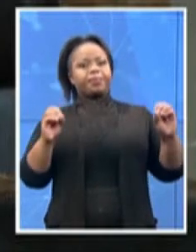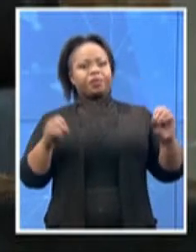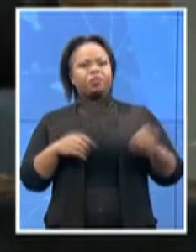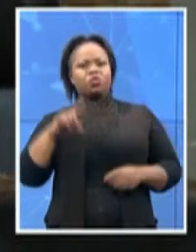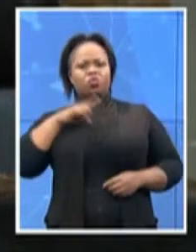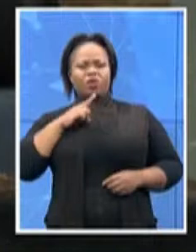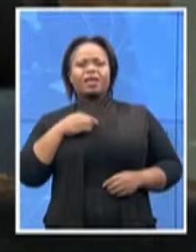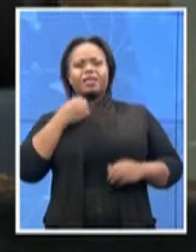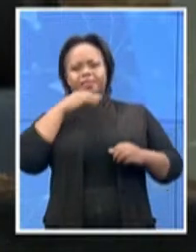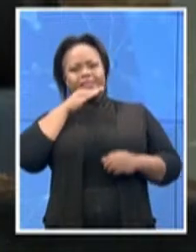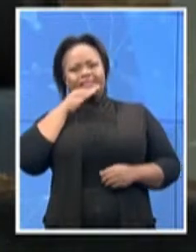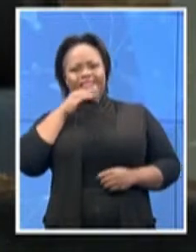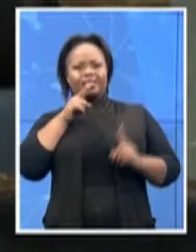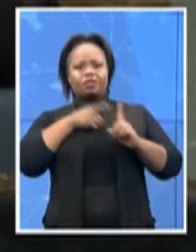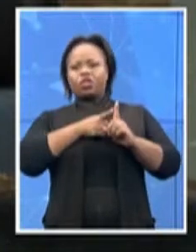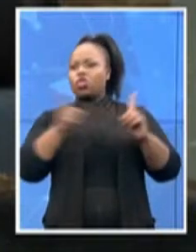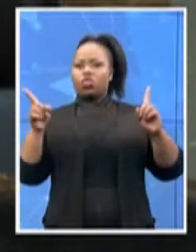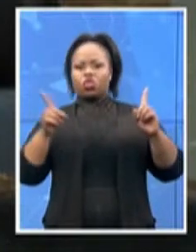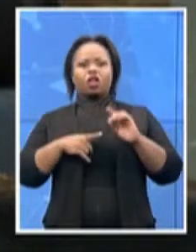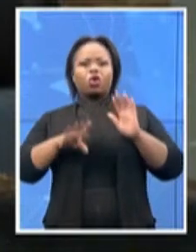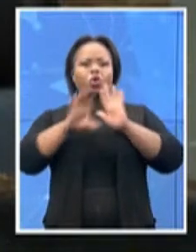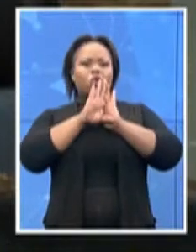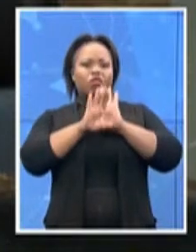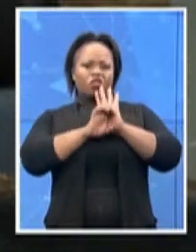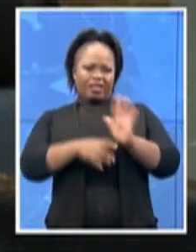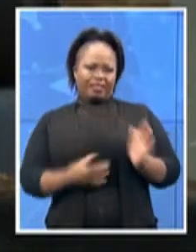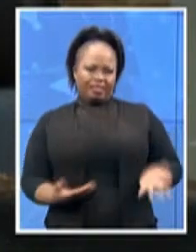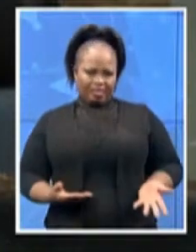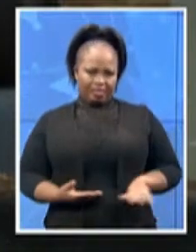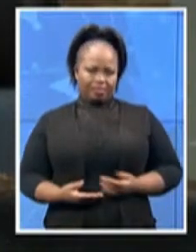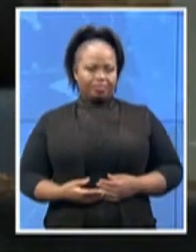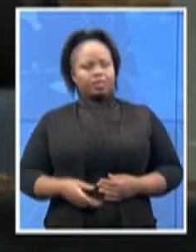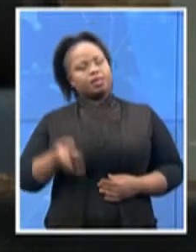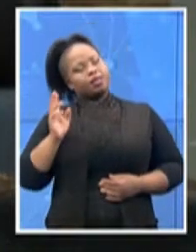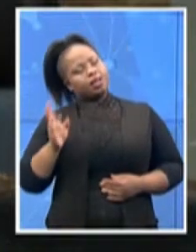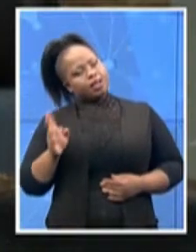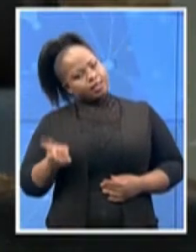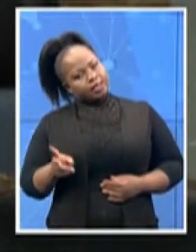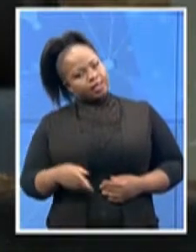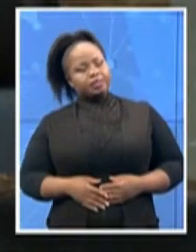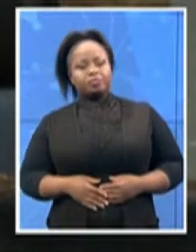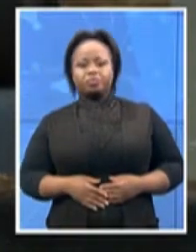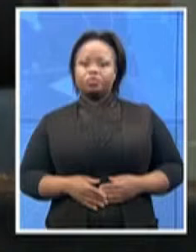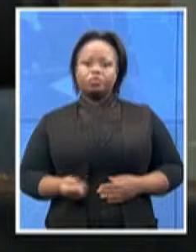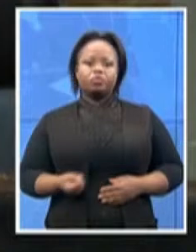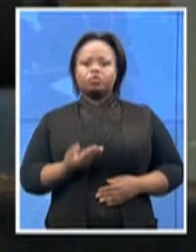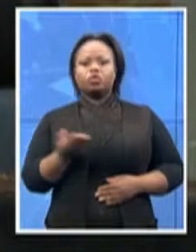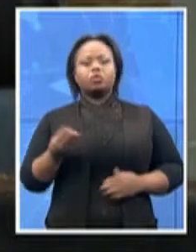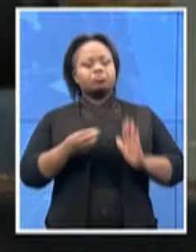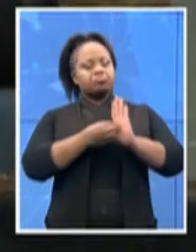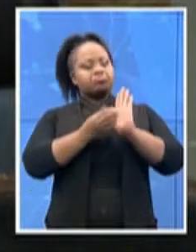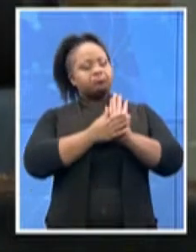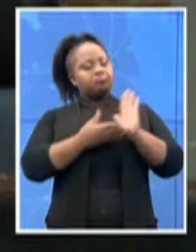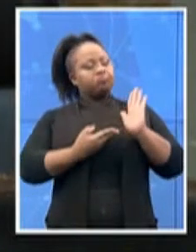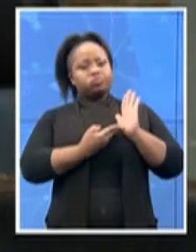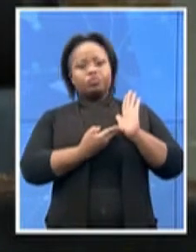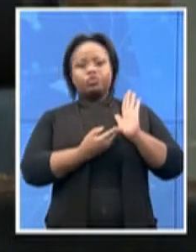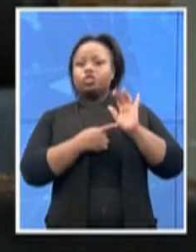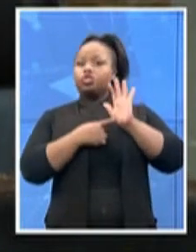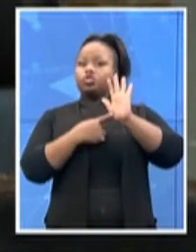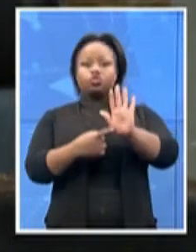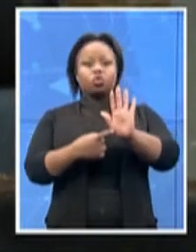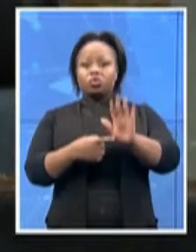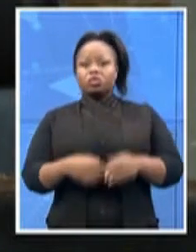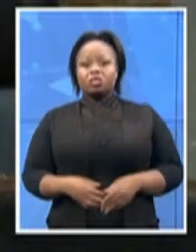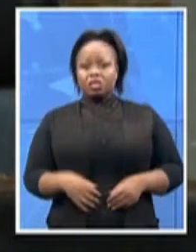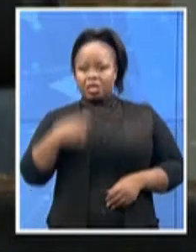code. Once more, the evidence on record showed that the President did not personally benefit from the